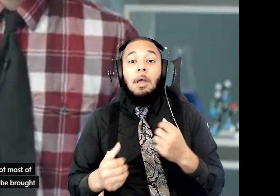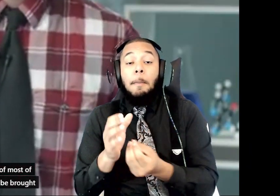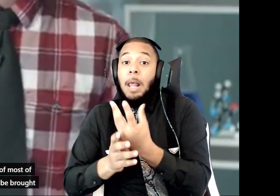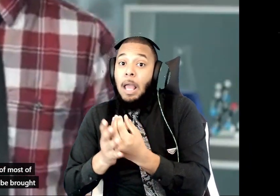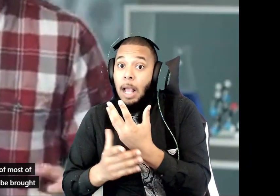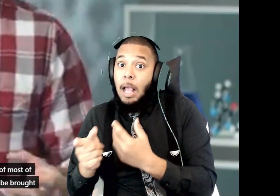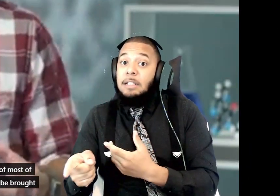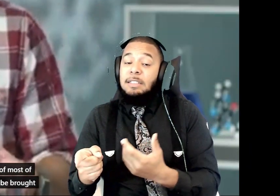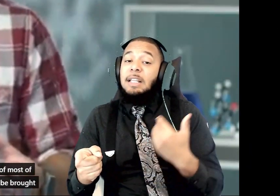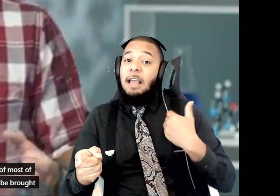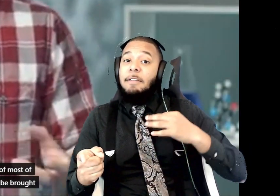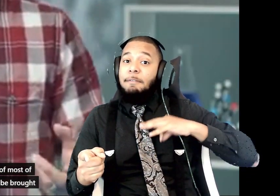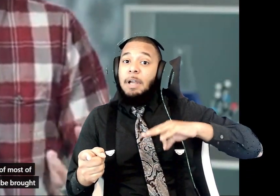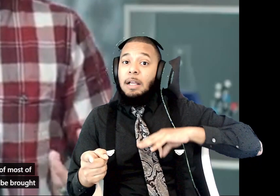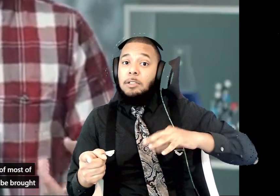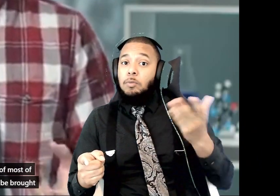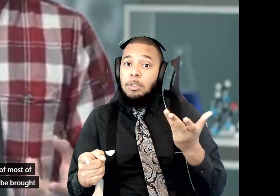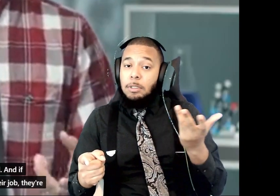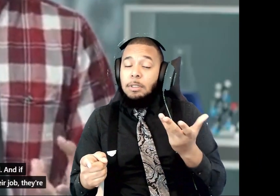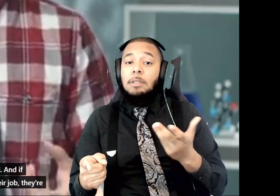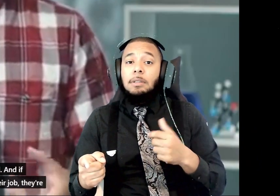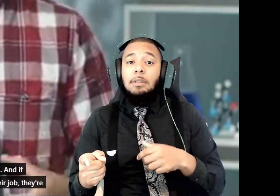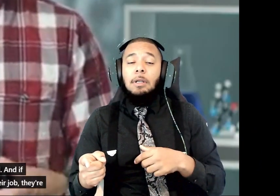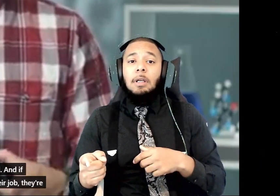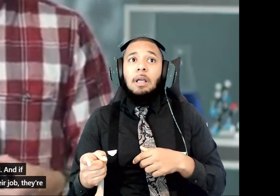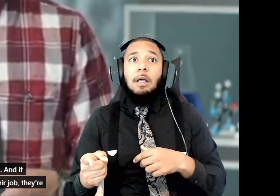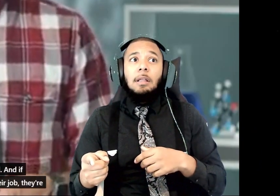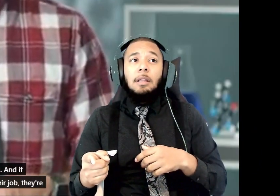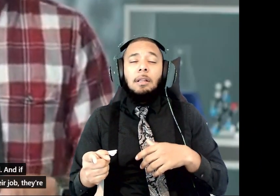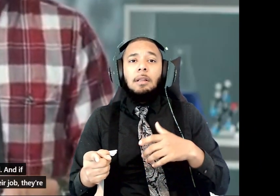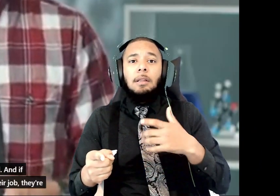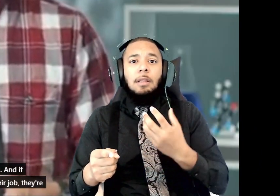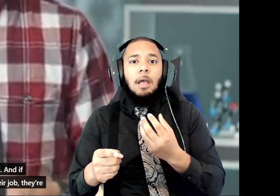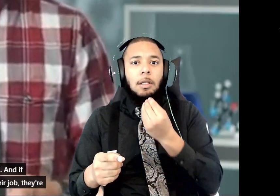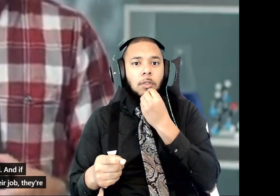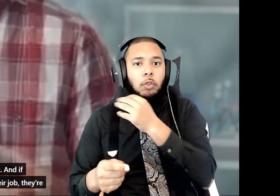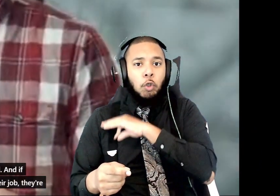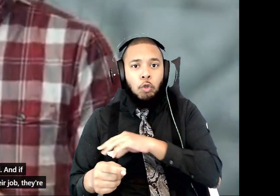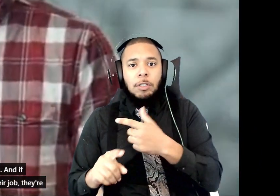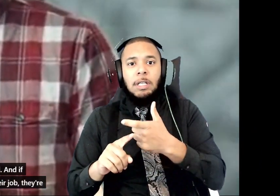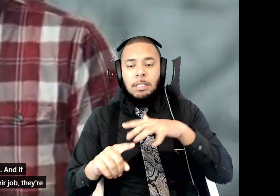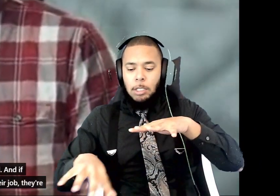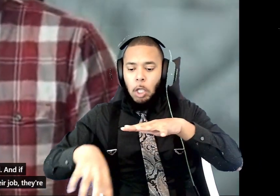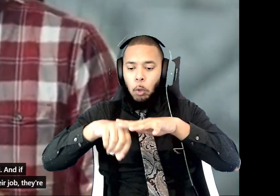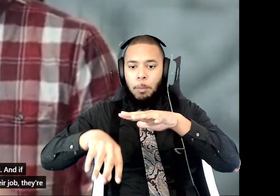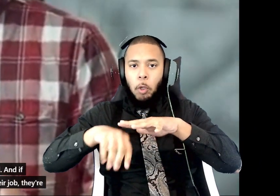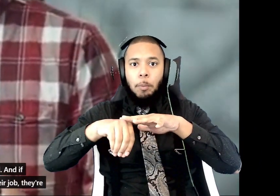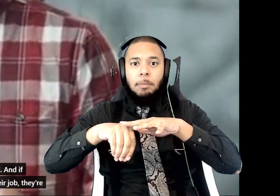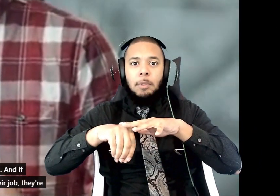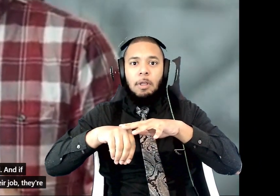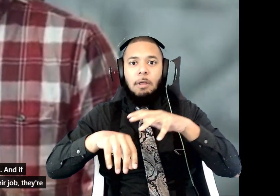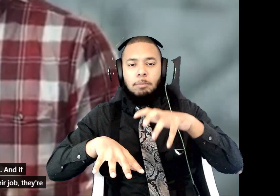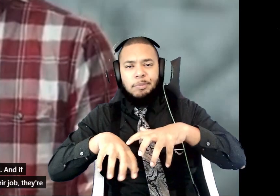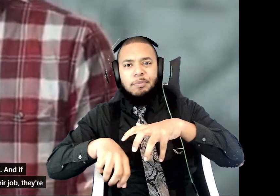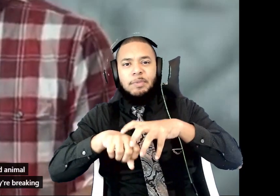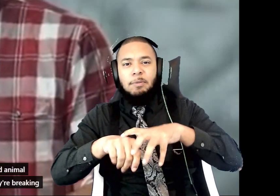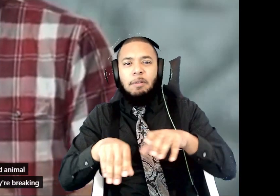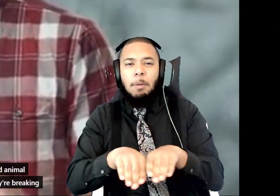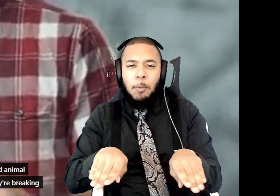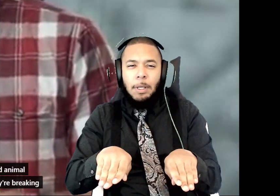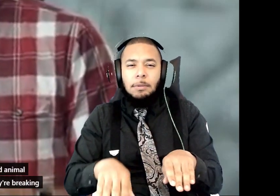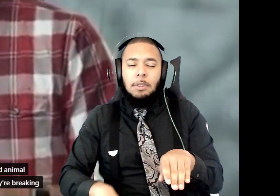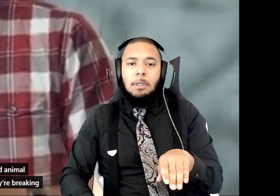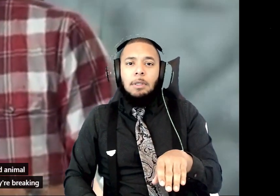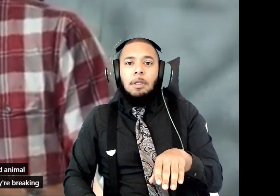of most of those nutrients are going to be brought to them through the soil. And if the decomposers are doing their job, they're